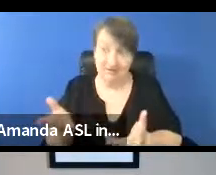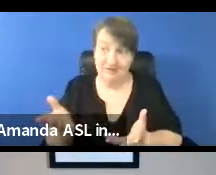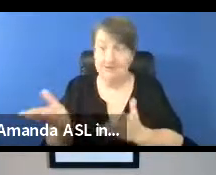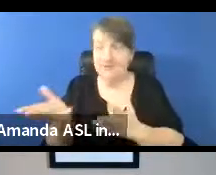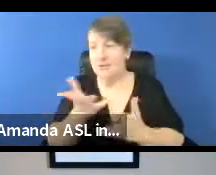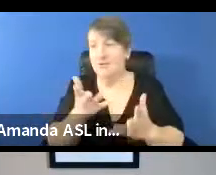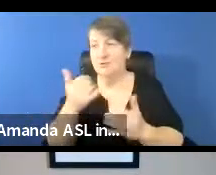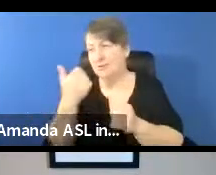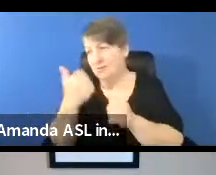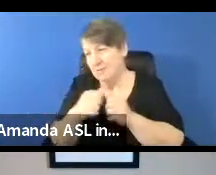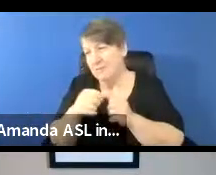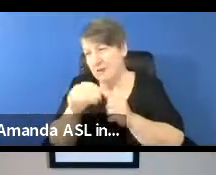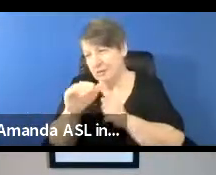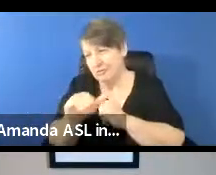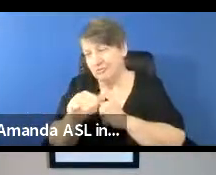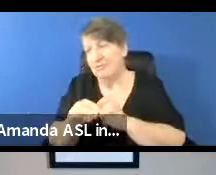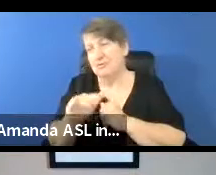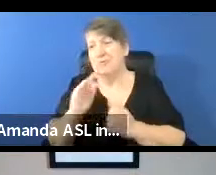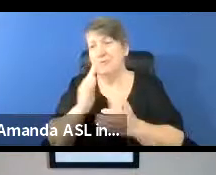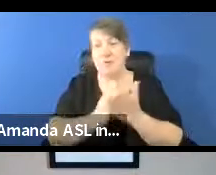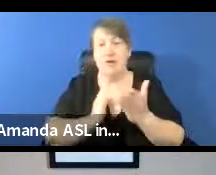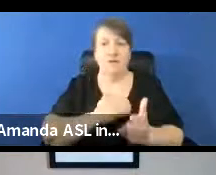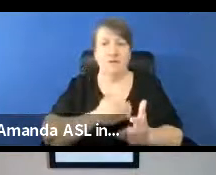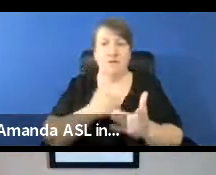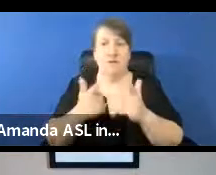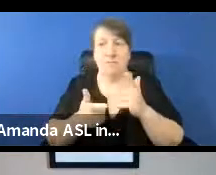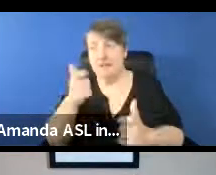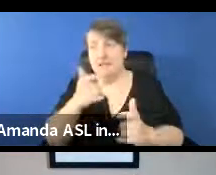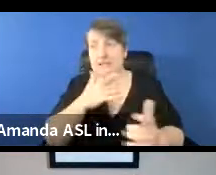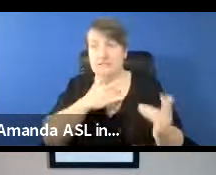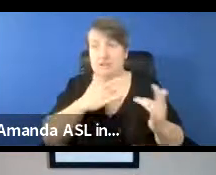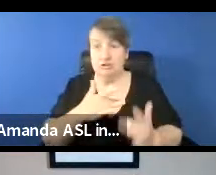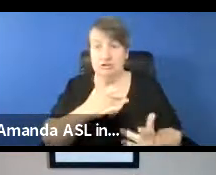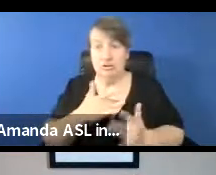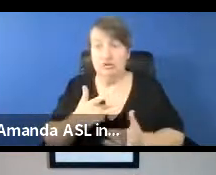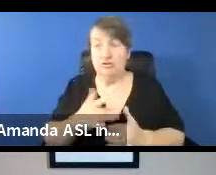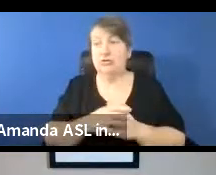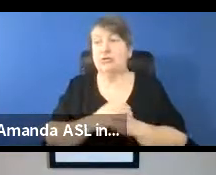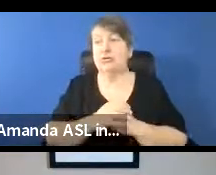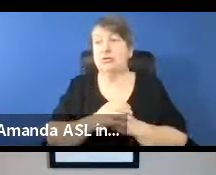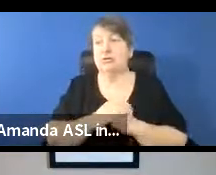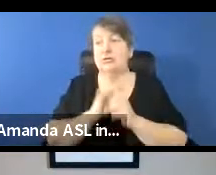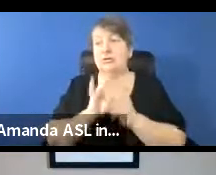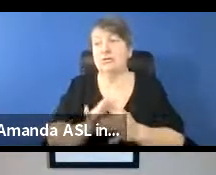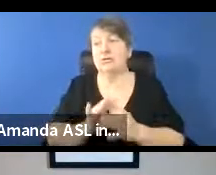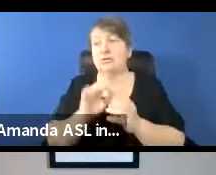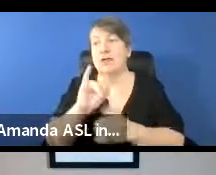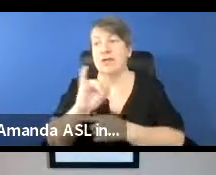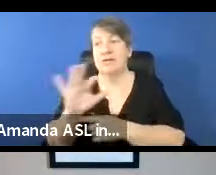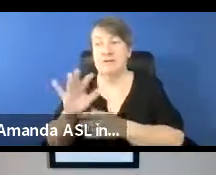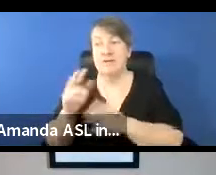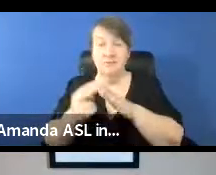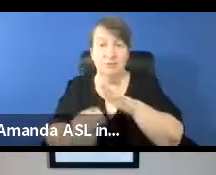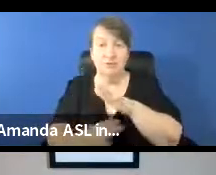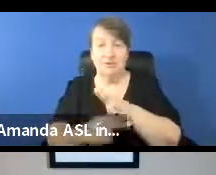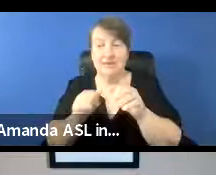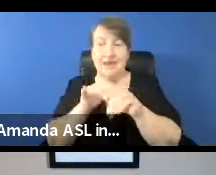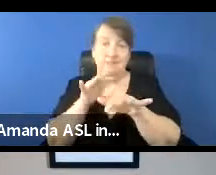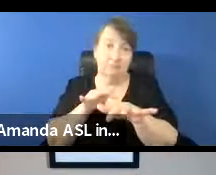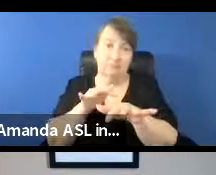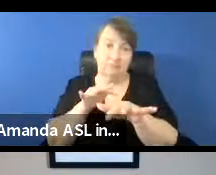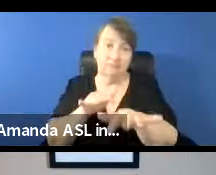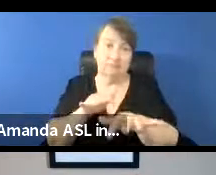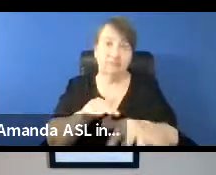just a reminder, I mean, part of our biggest concern with this I-5 bridge is really the congestion and the time